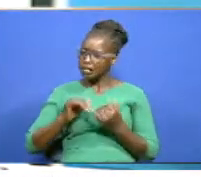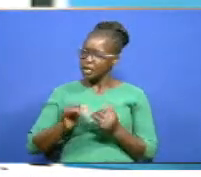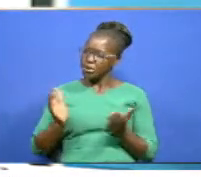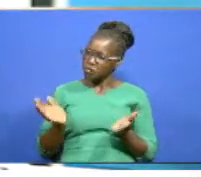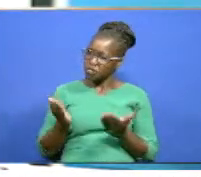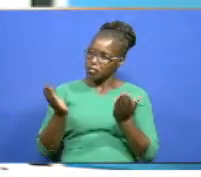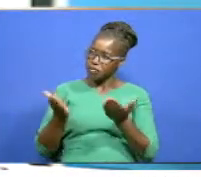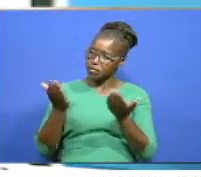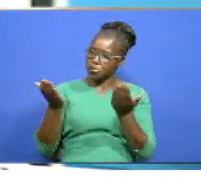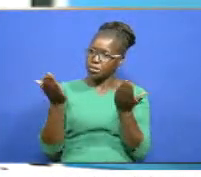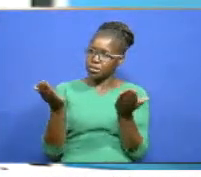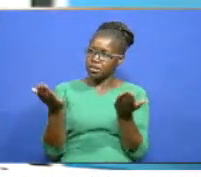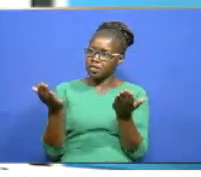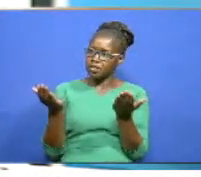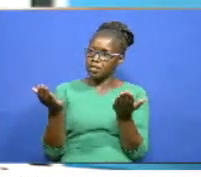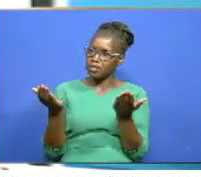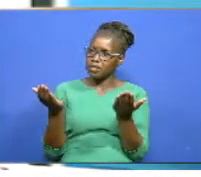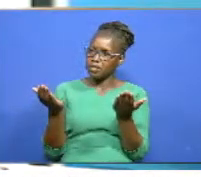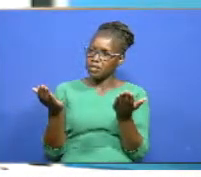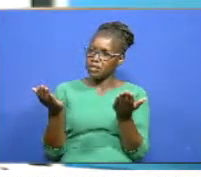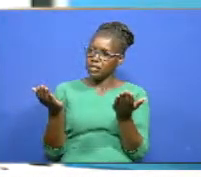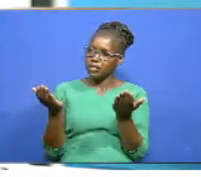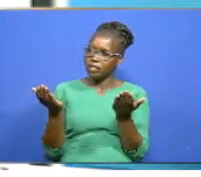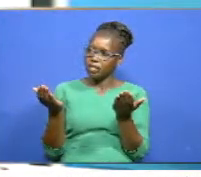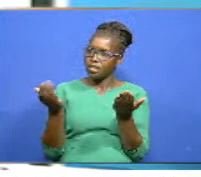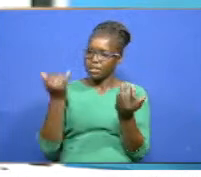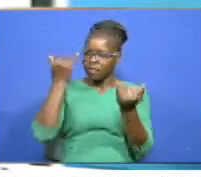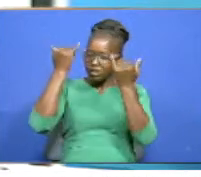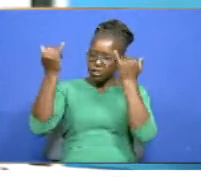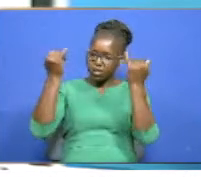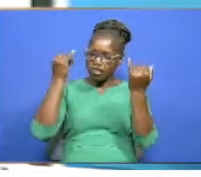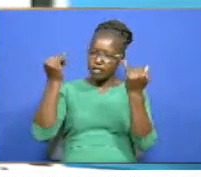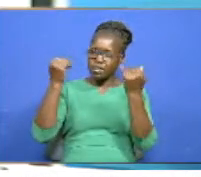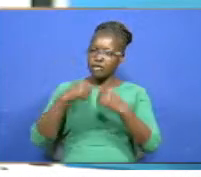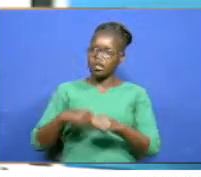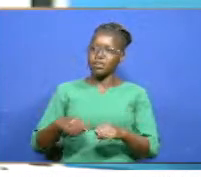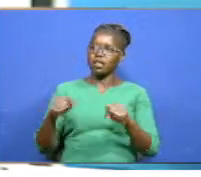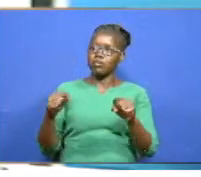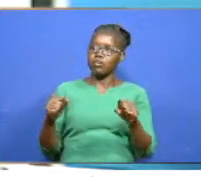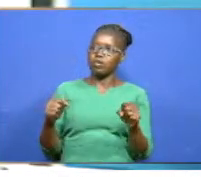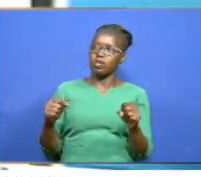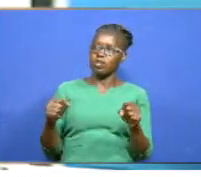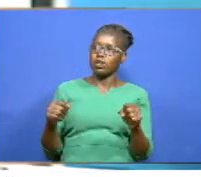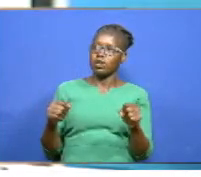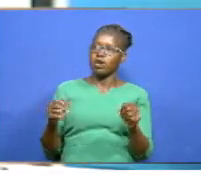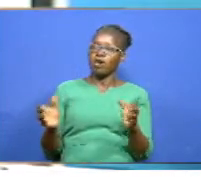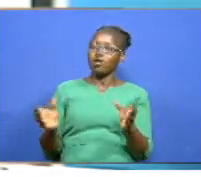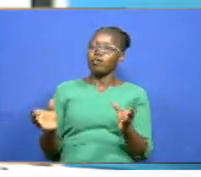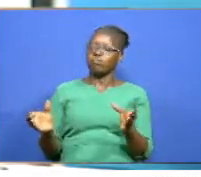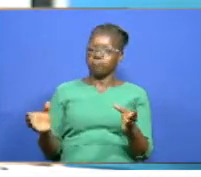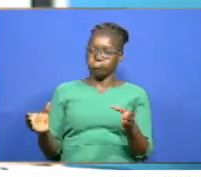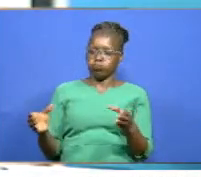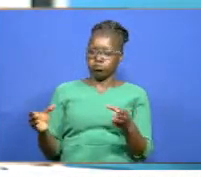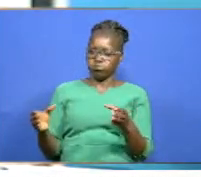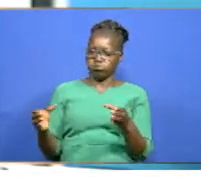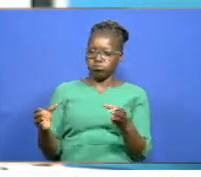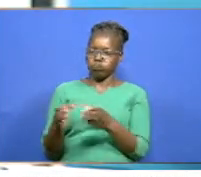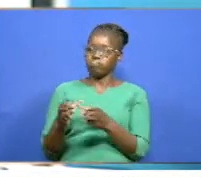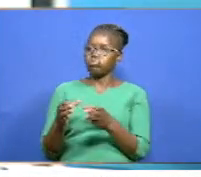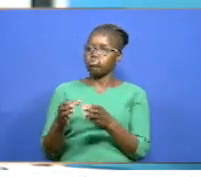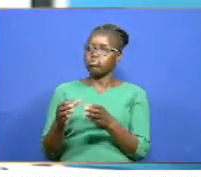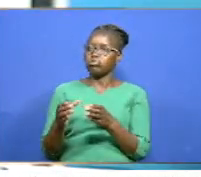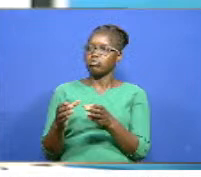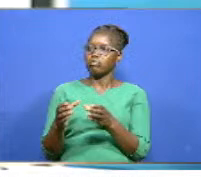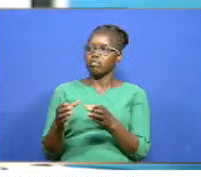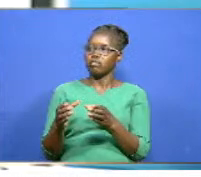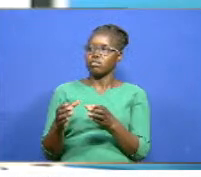them. Well, that is an ideology that is able to galvanize a population into one, it is like the